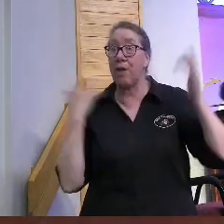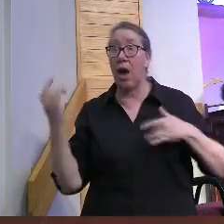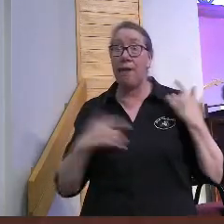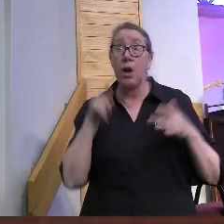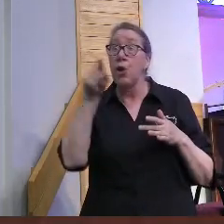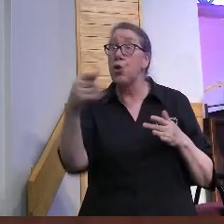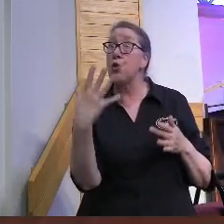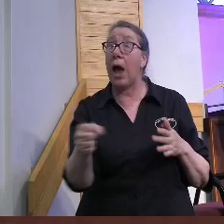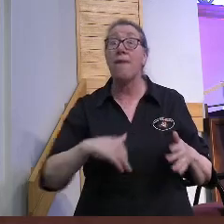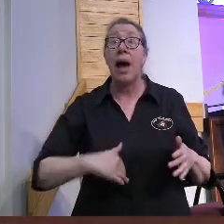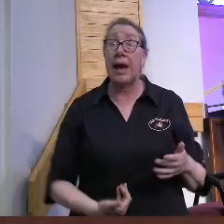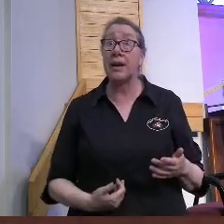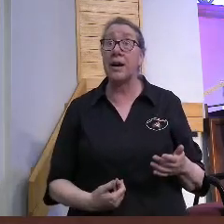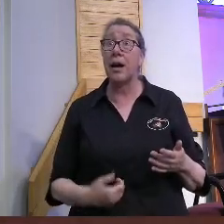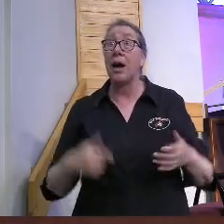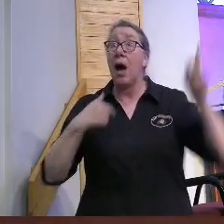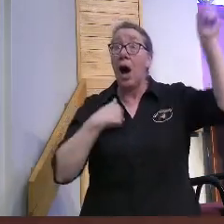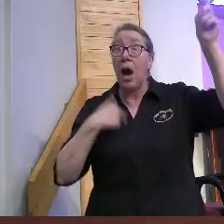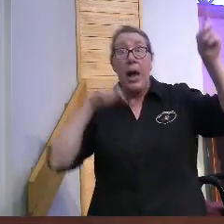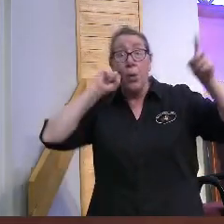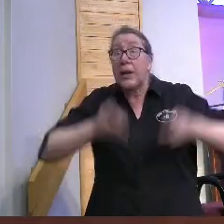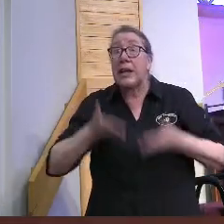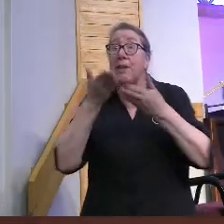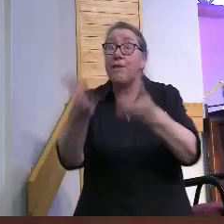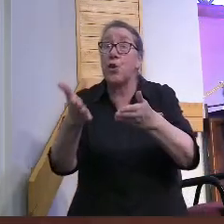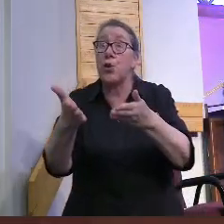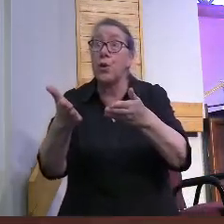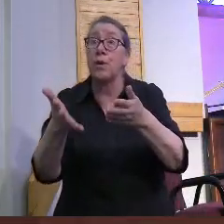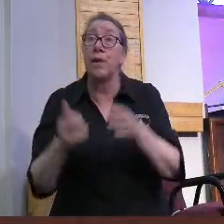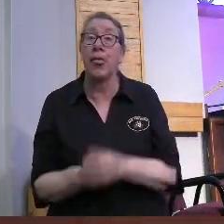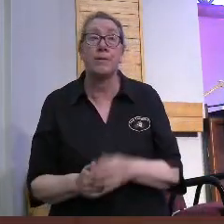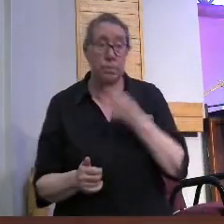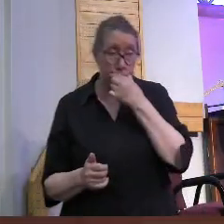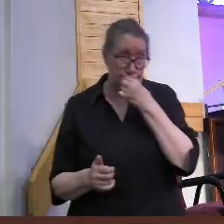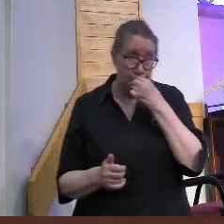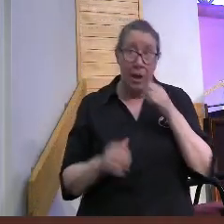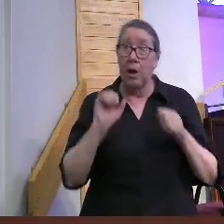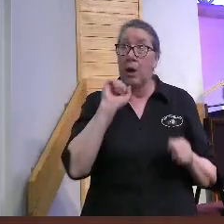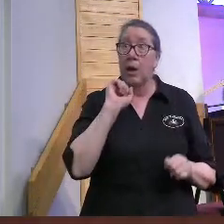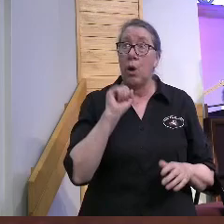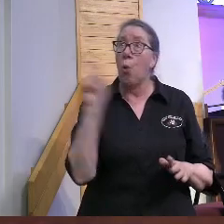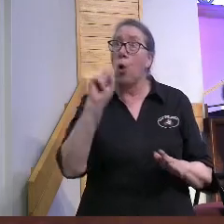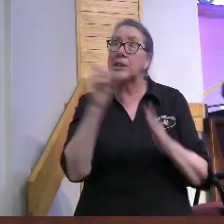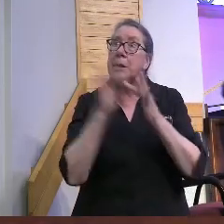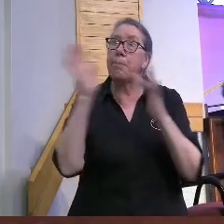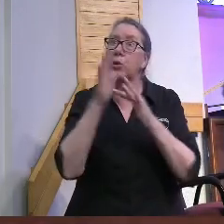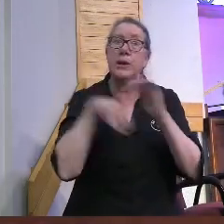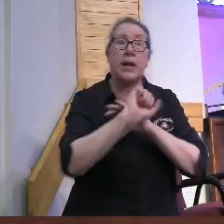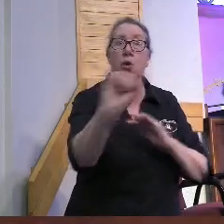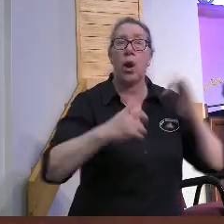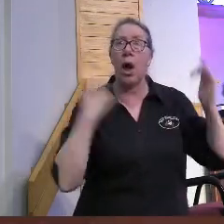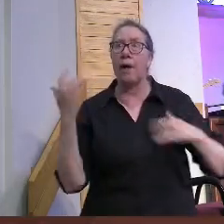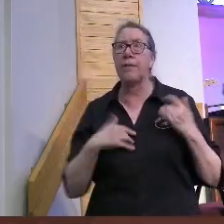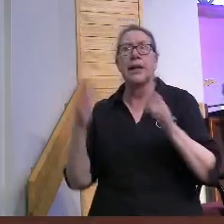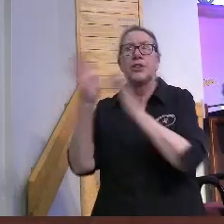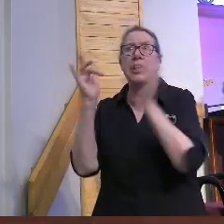today that if you put your trust in Jesus, put your faith in God, get your priorities first, you can trust God and you don't even have